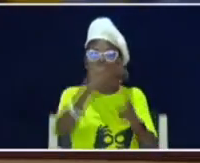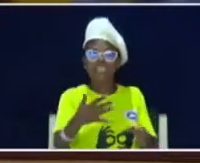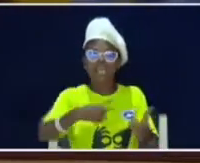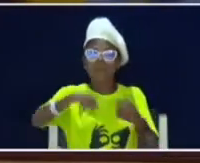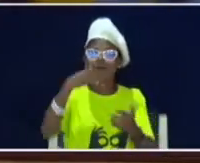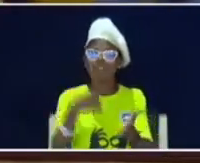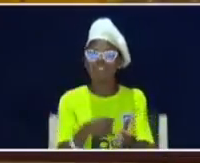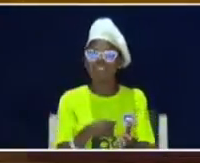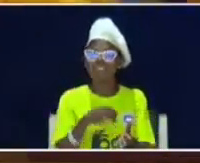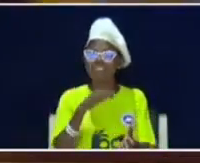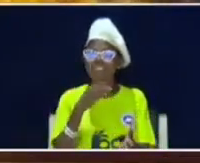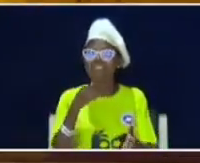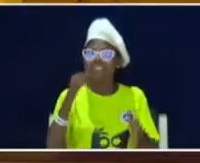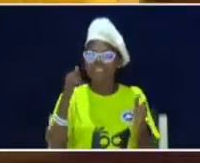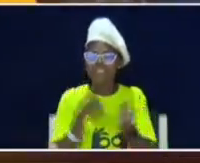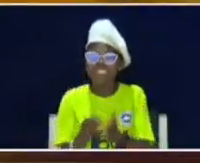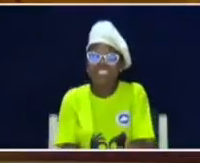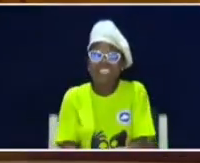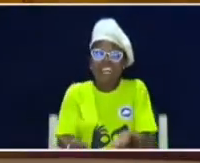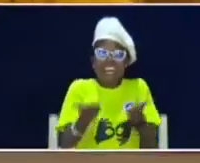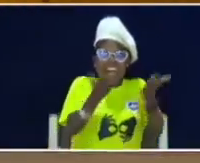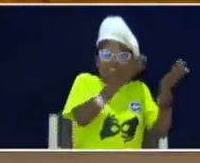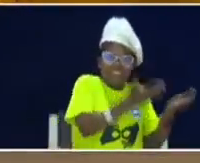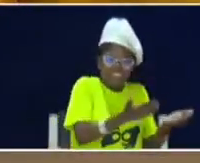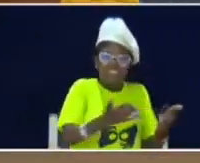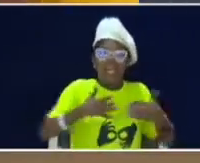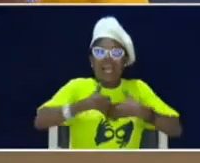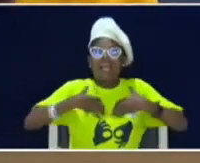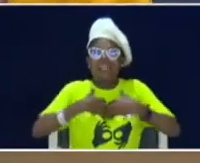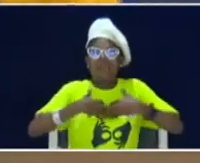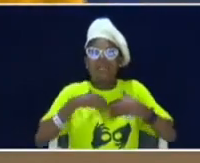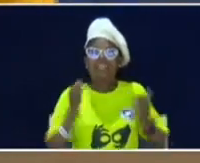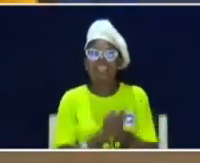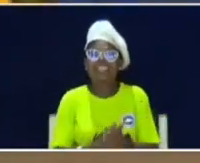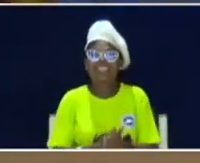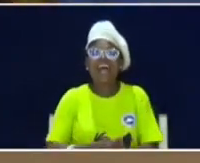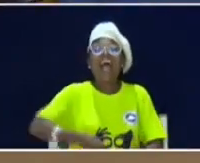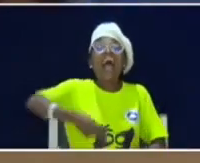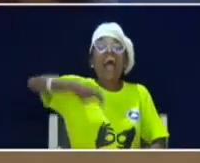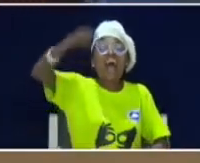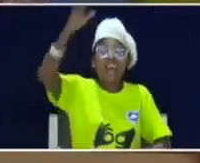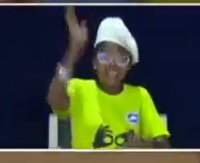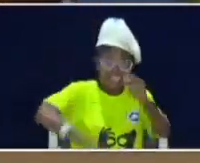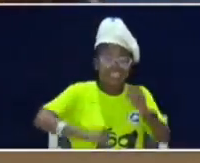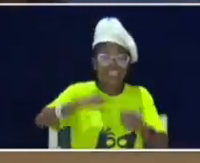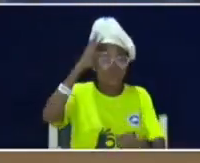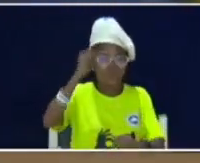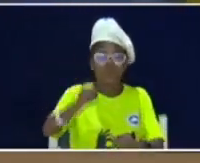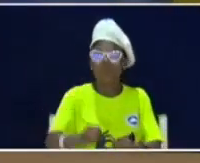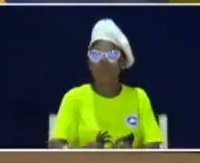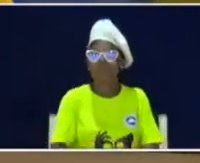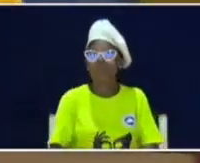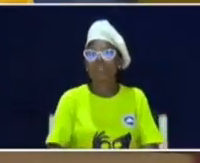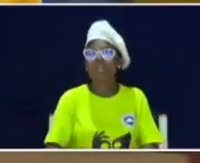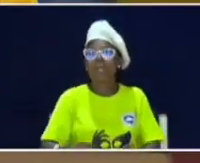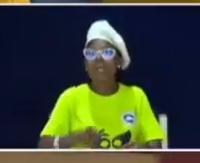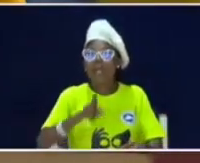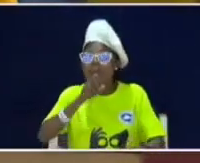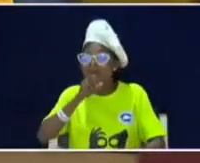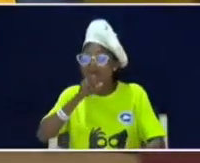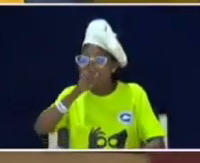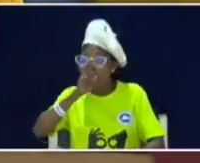that it carries animals that are higher than it. An eagle can carry a